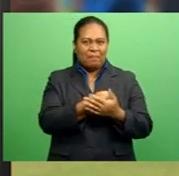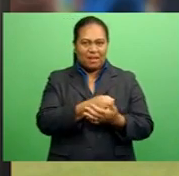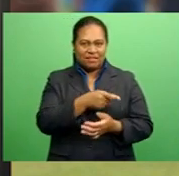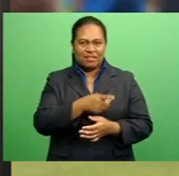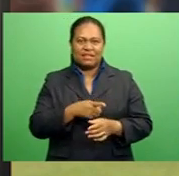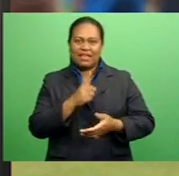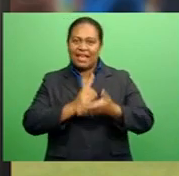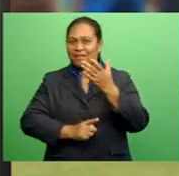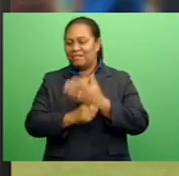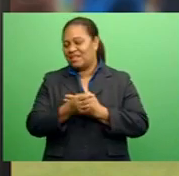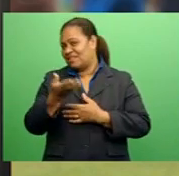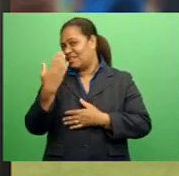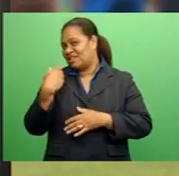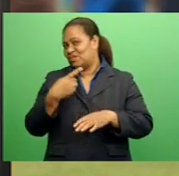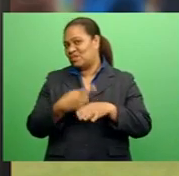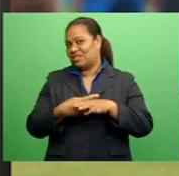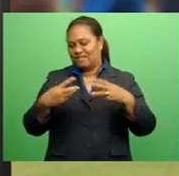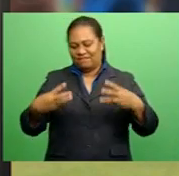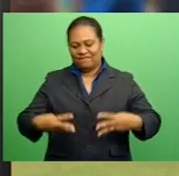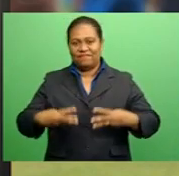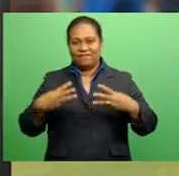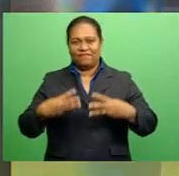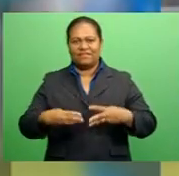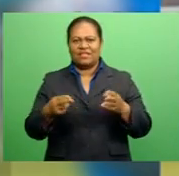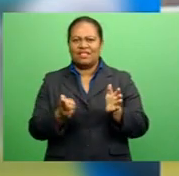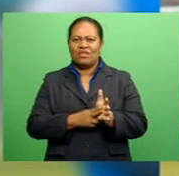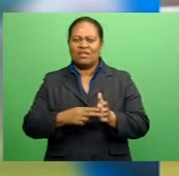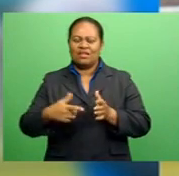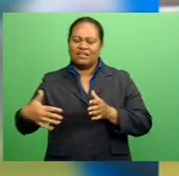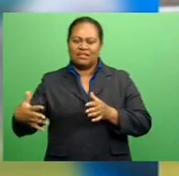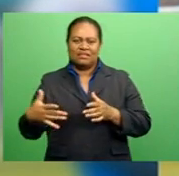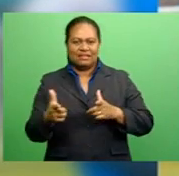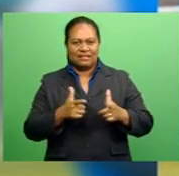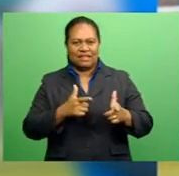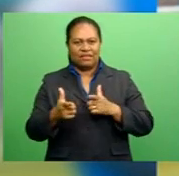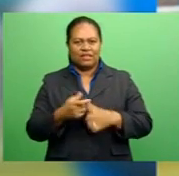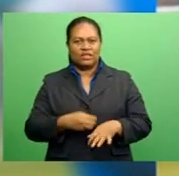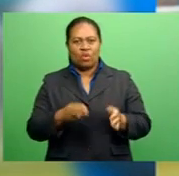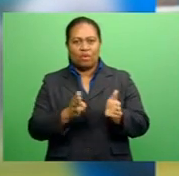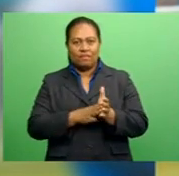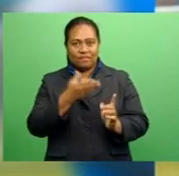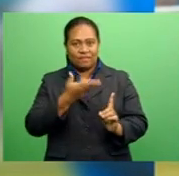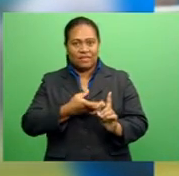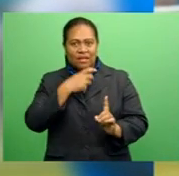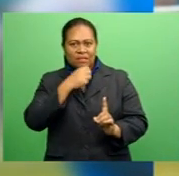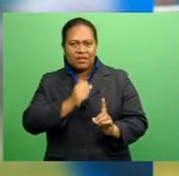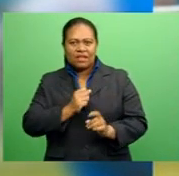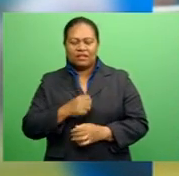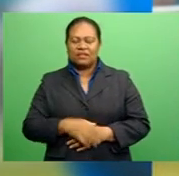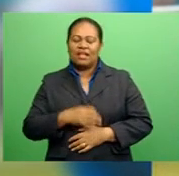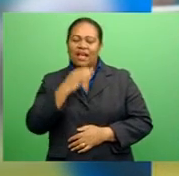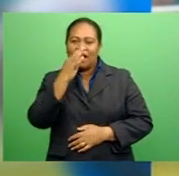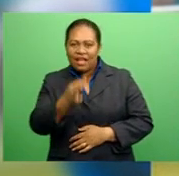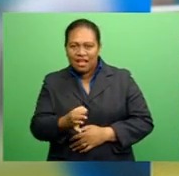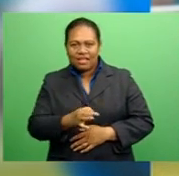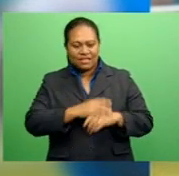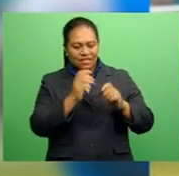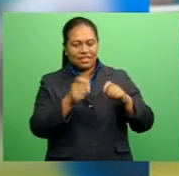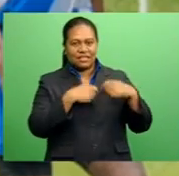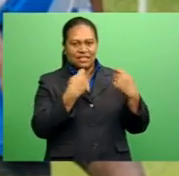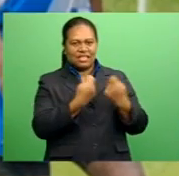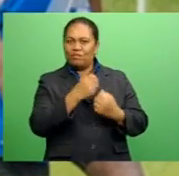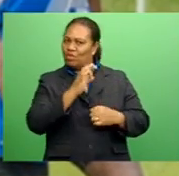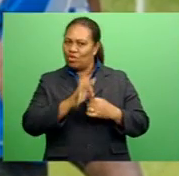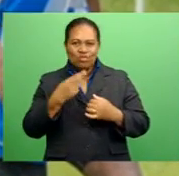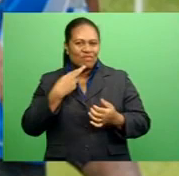Anawaka Sevens quarter-final match over the weekend. Maisamoa has also asked his club officials not to file a police complaint about the